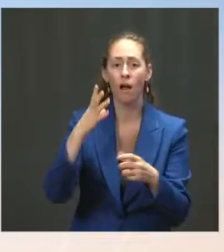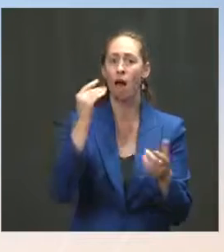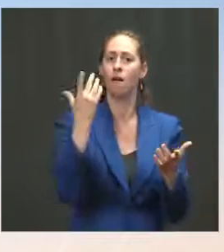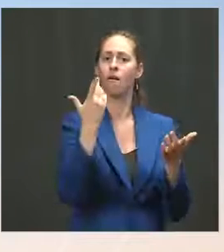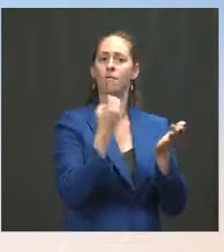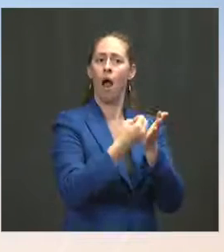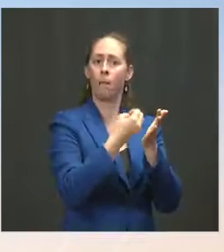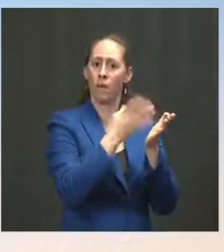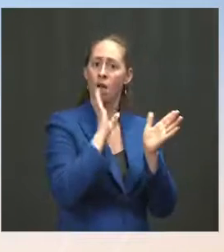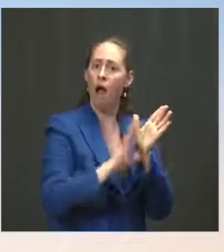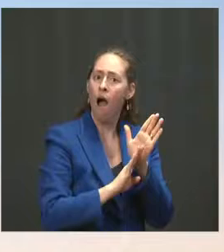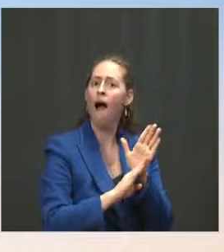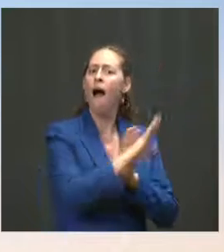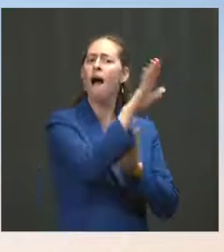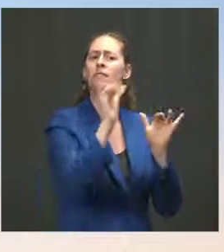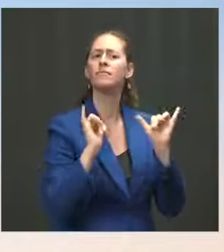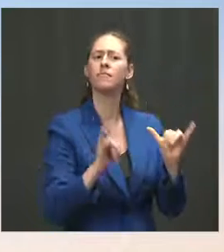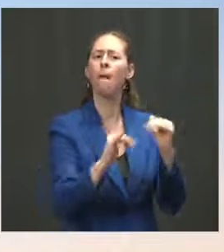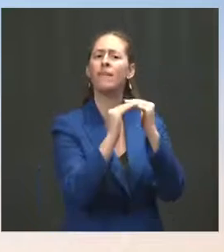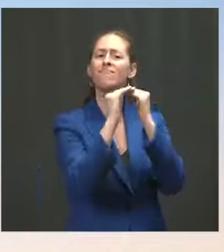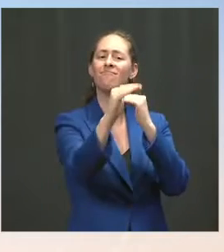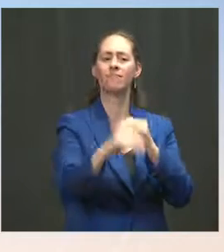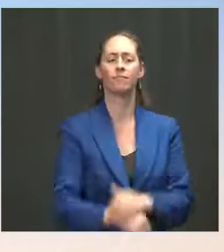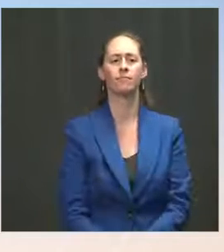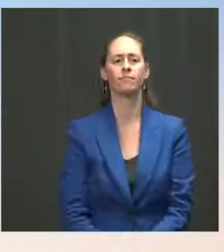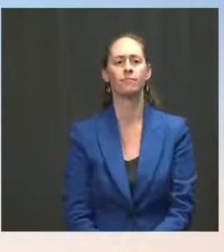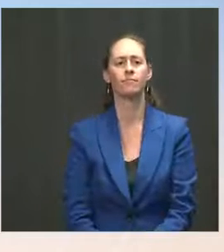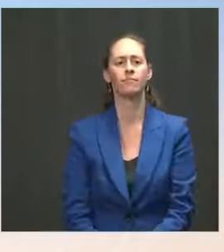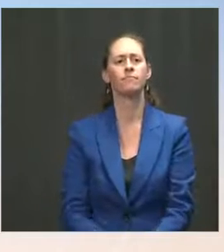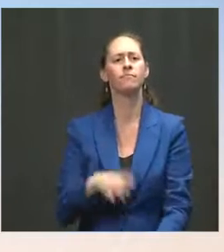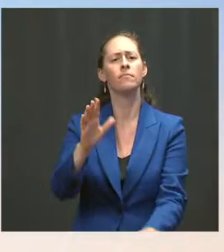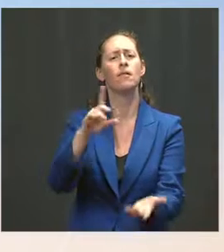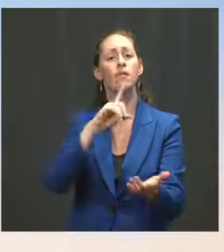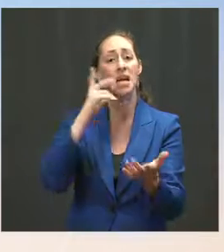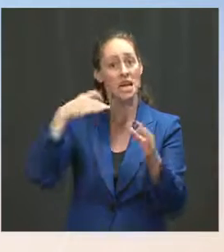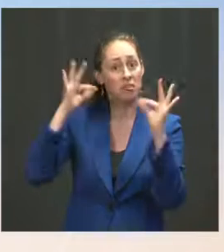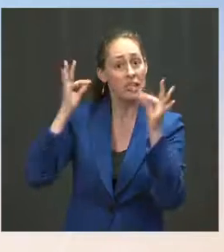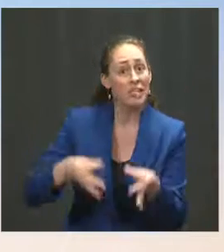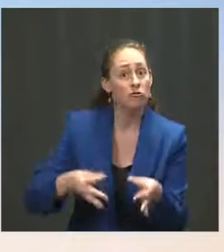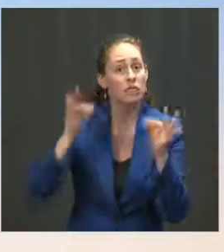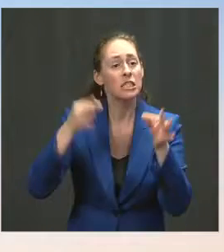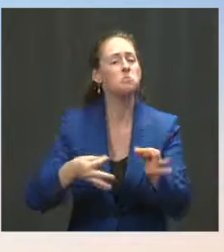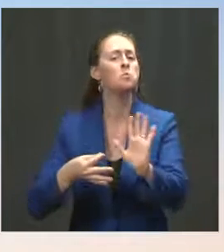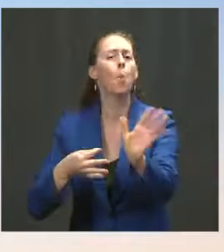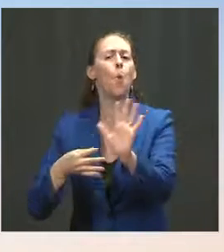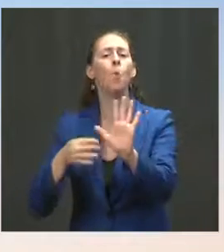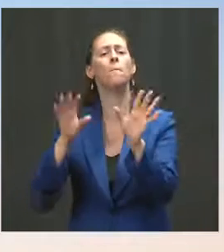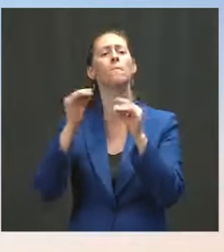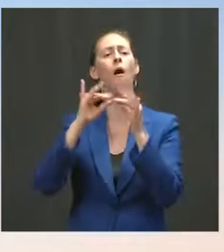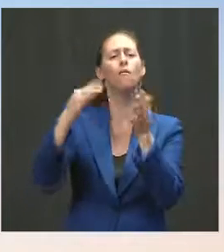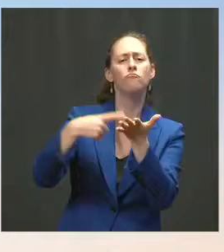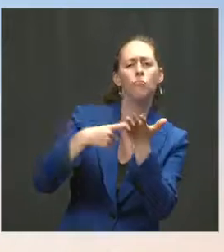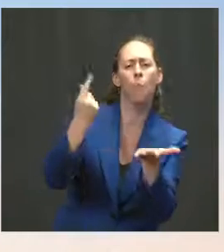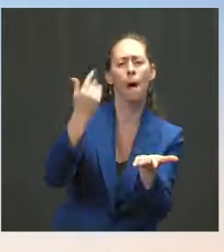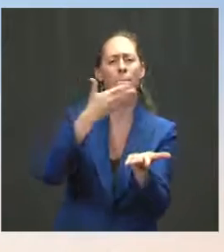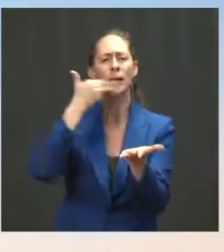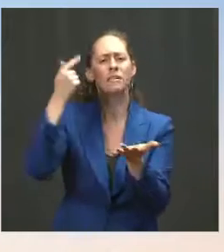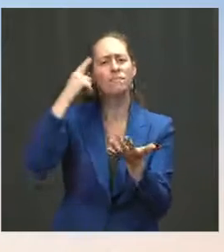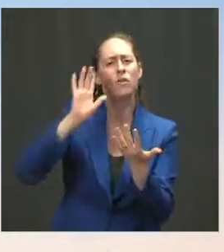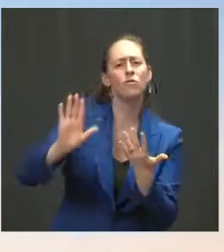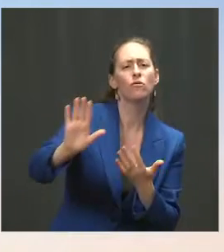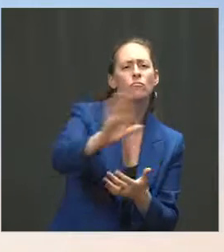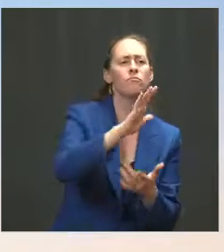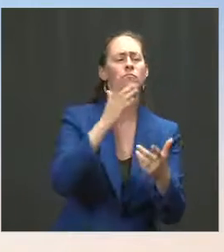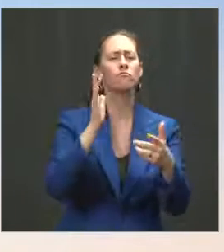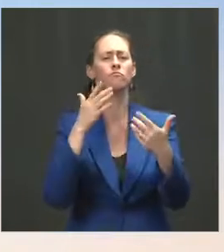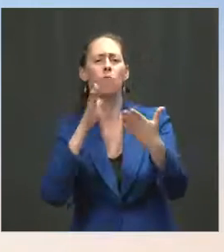be a decision meeting as much as a discussion about best practices, what is working for these industries, and hopefully they can be the models